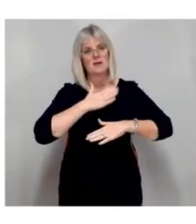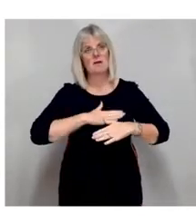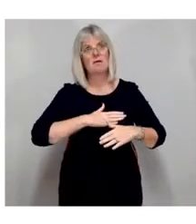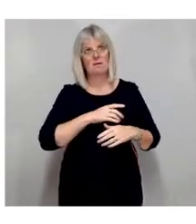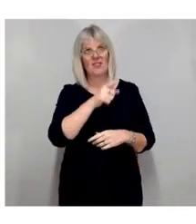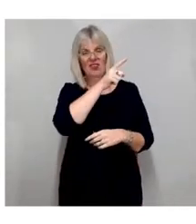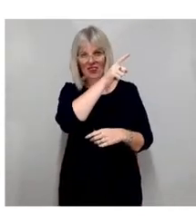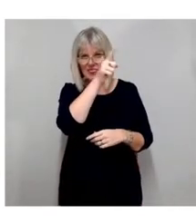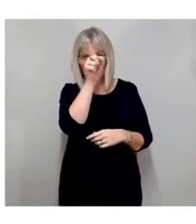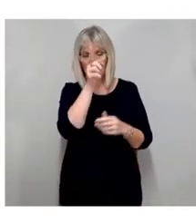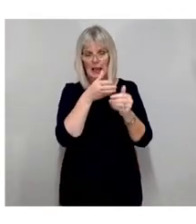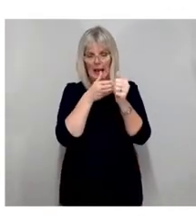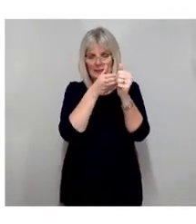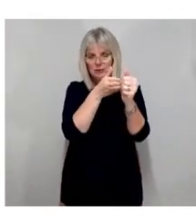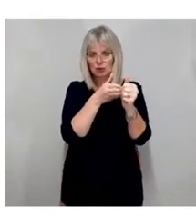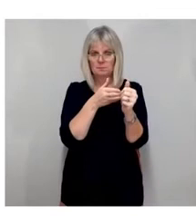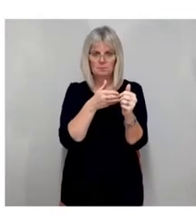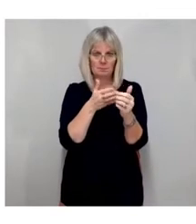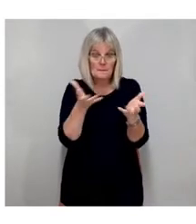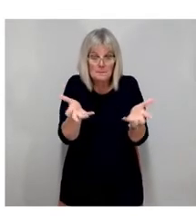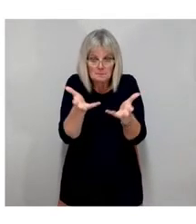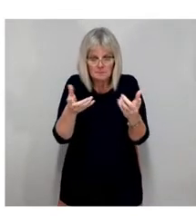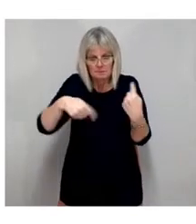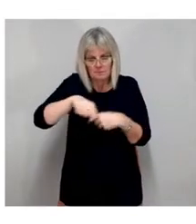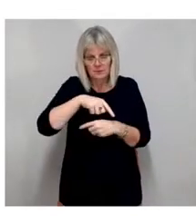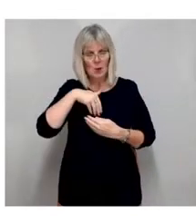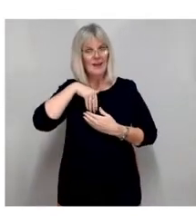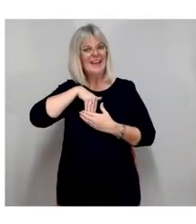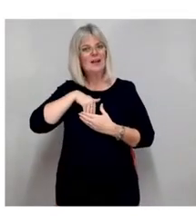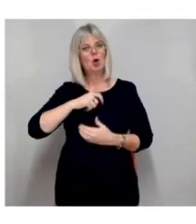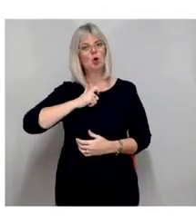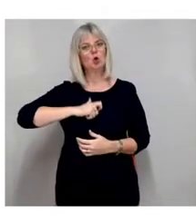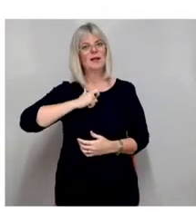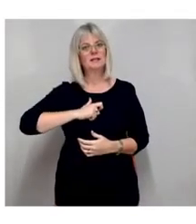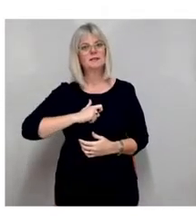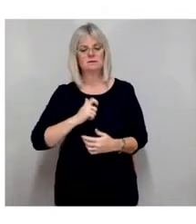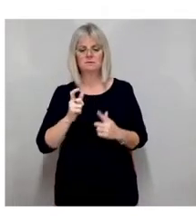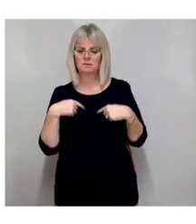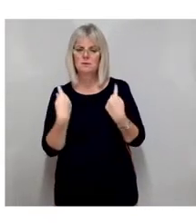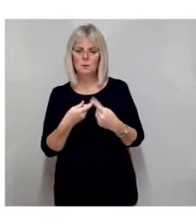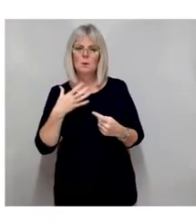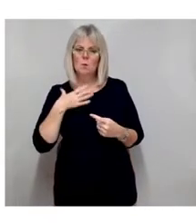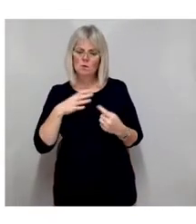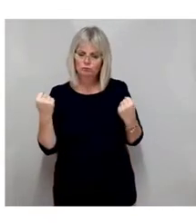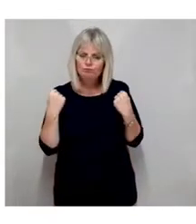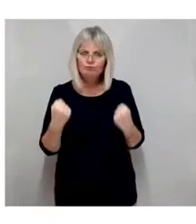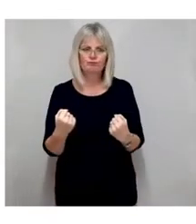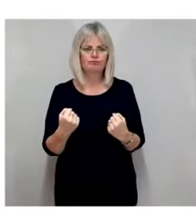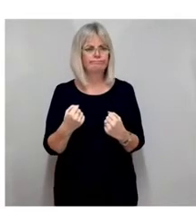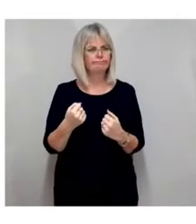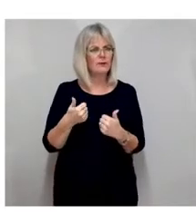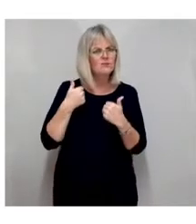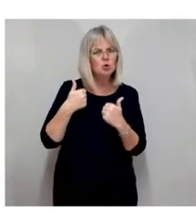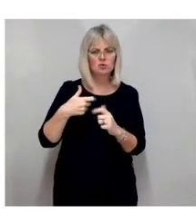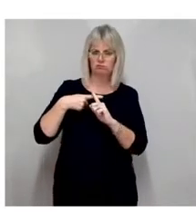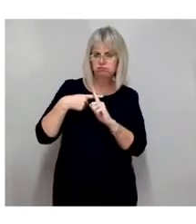humanity. Because the inner humanity is all good. Everyone wants to do good in the world. Everyone has a force for good in themselves. And that's why we believe